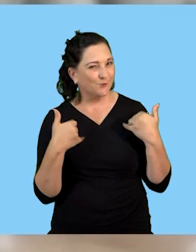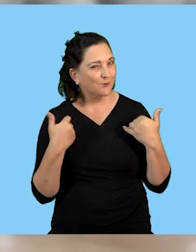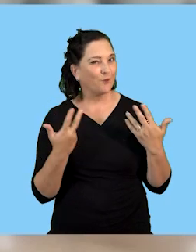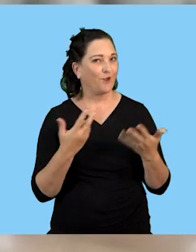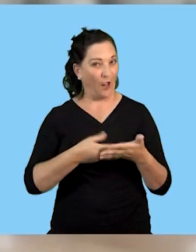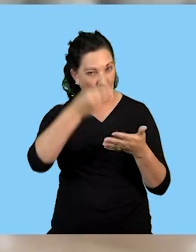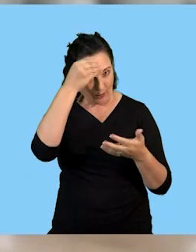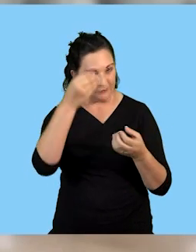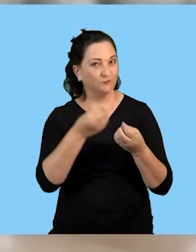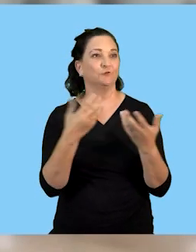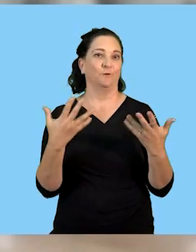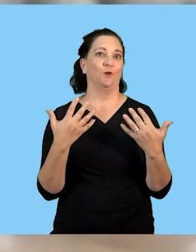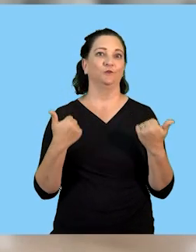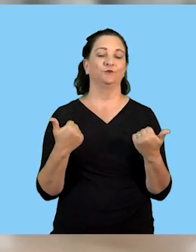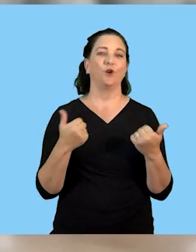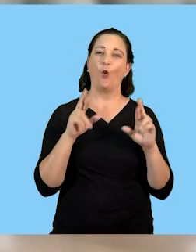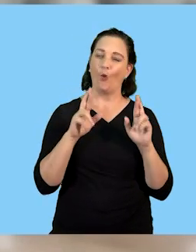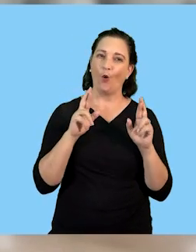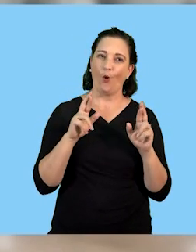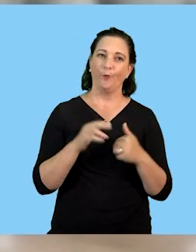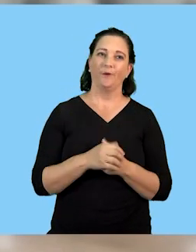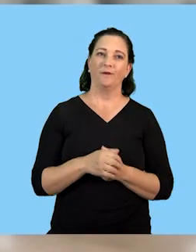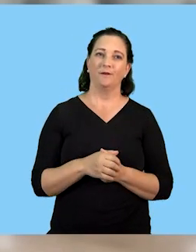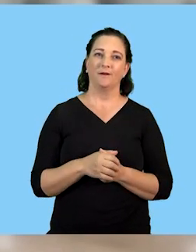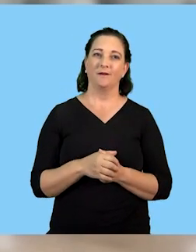hope you've enjoyed. I hope you've learned so much.